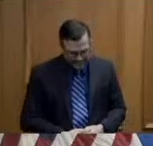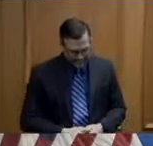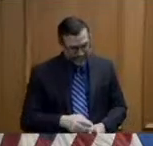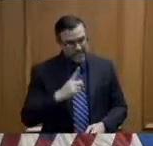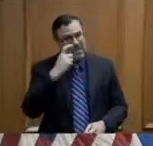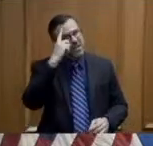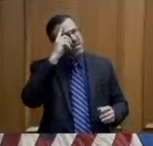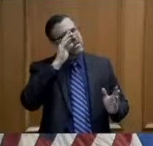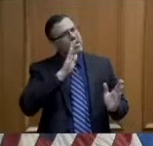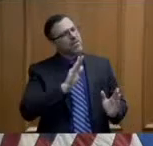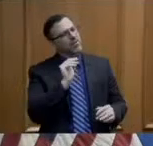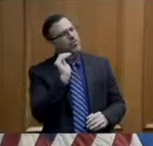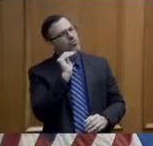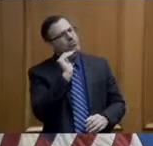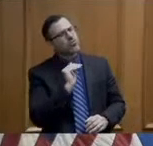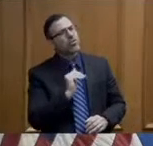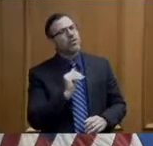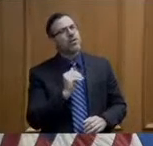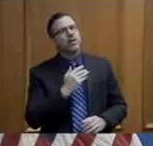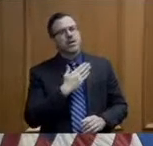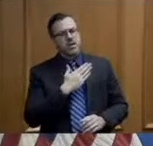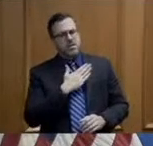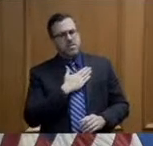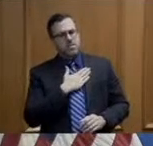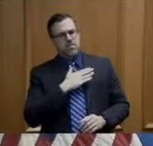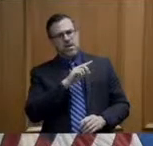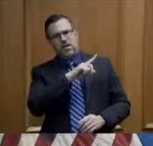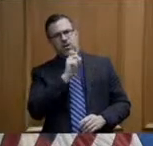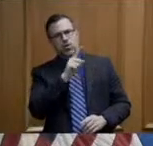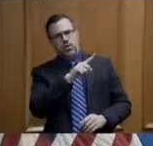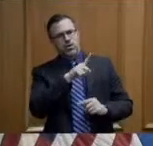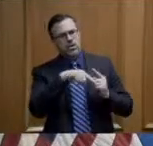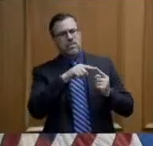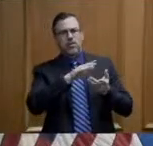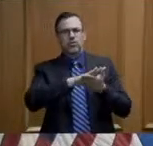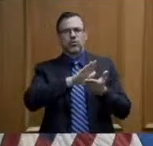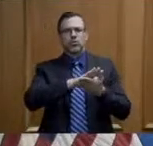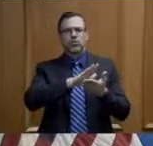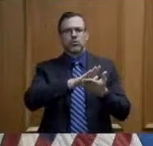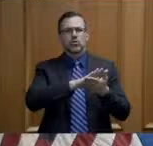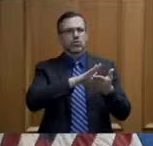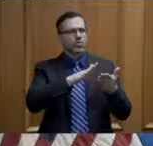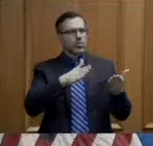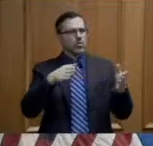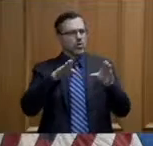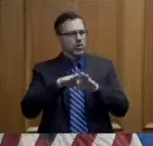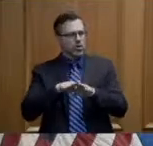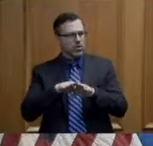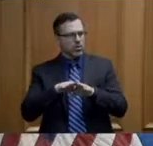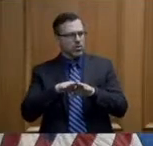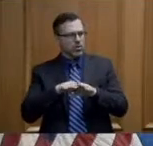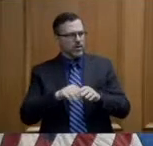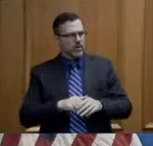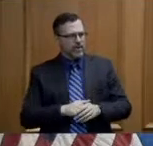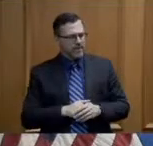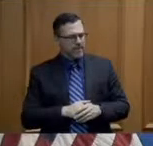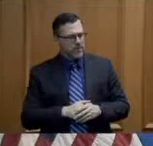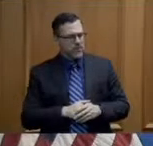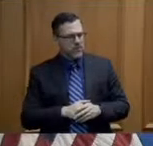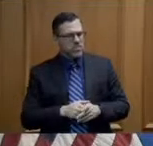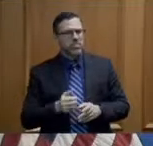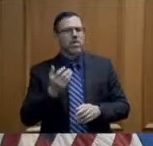Governor. I guess my question is regarding the school closure recommendation. At this point, why make